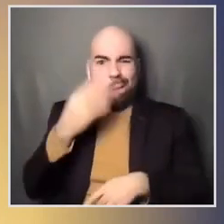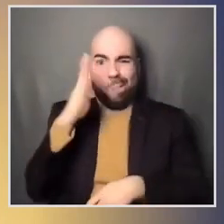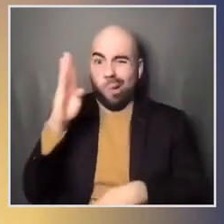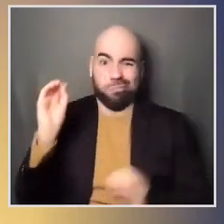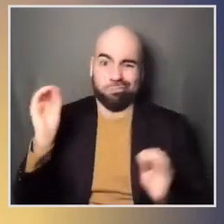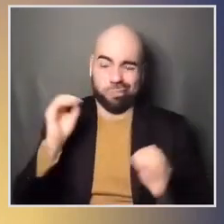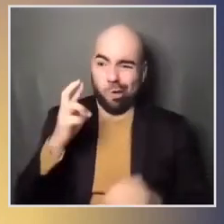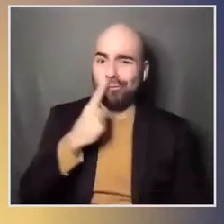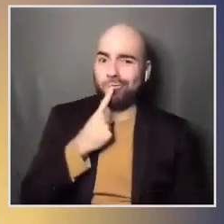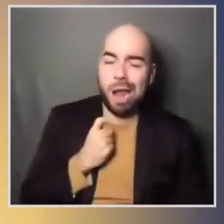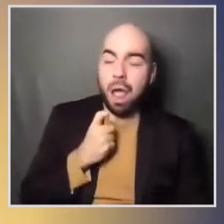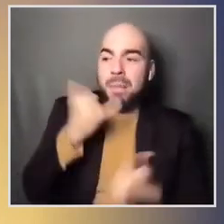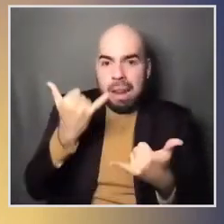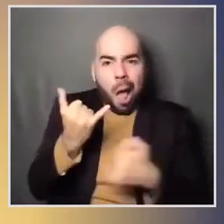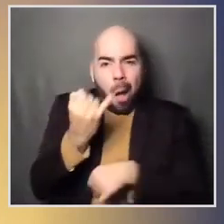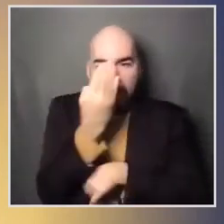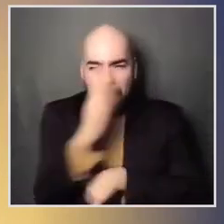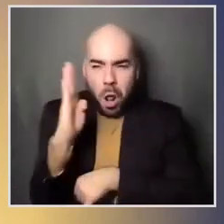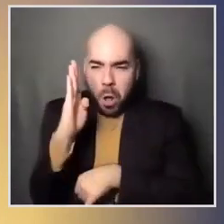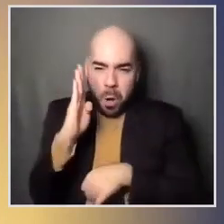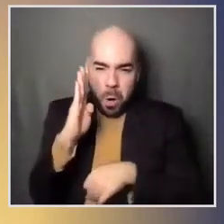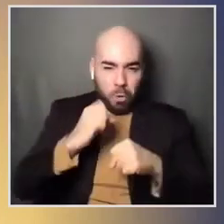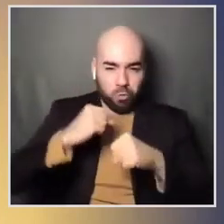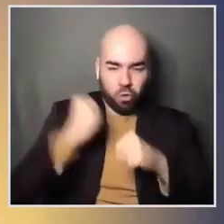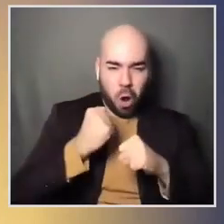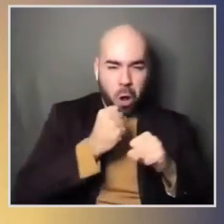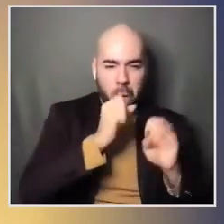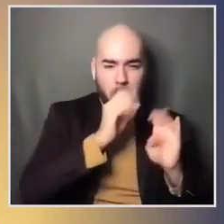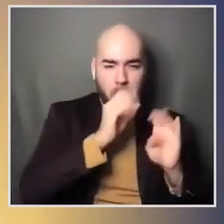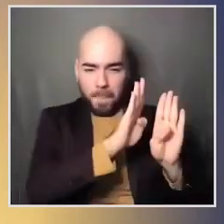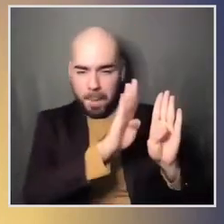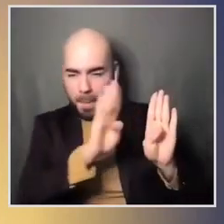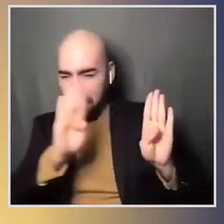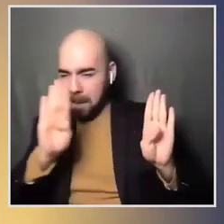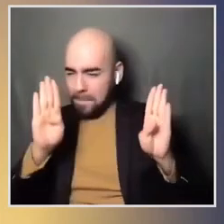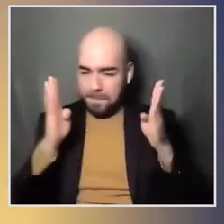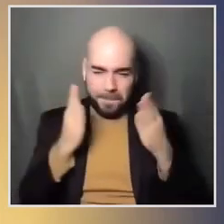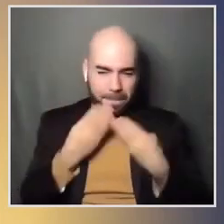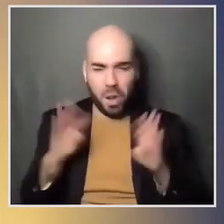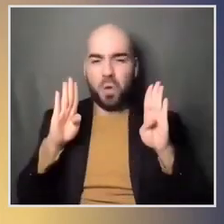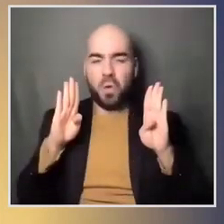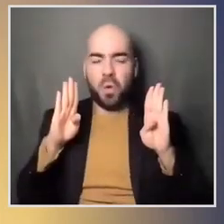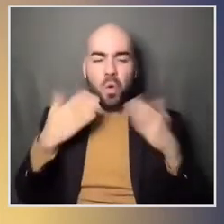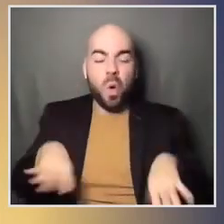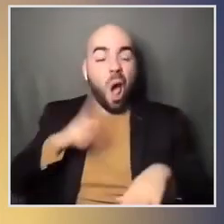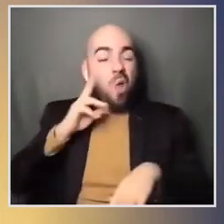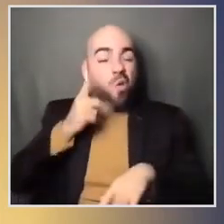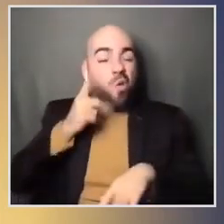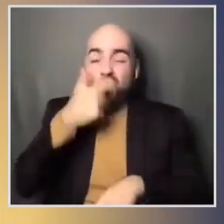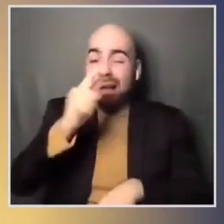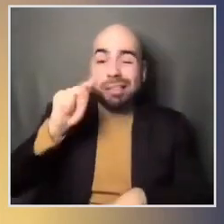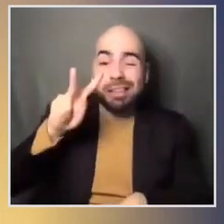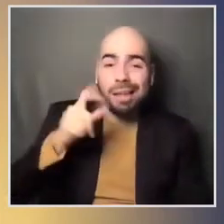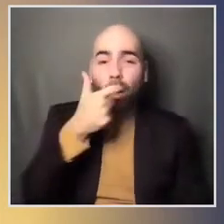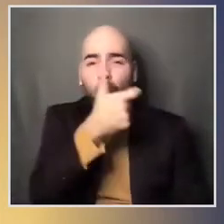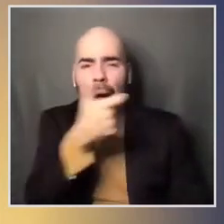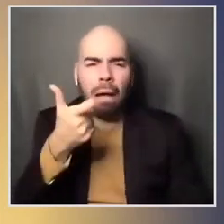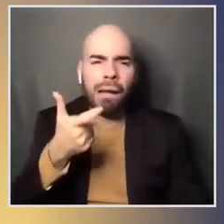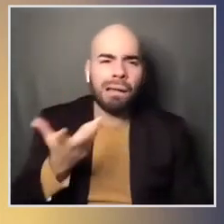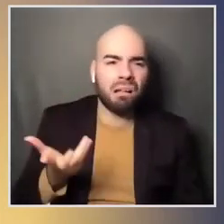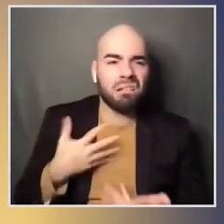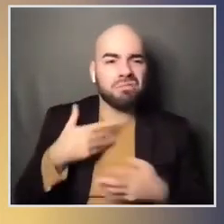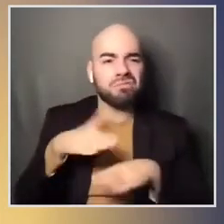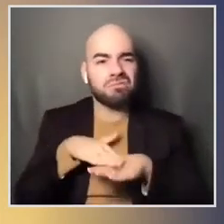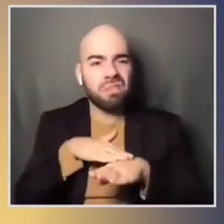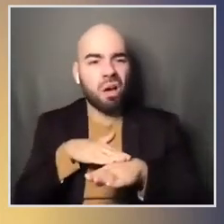moves very slow, and as slow as it goes, it can be numbing. But never forget,